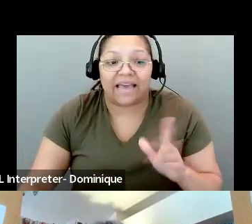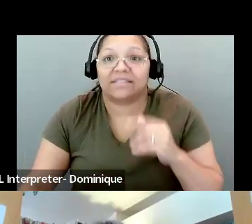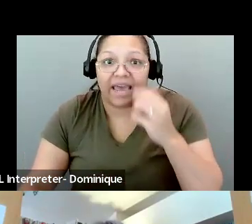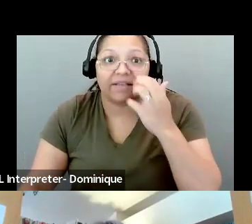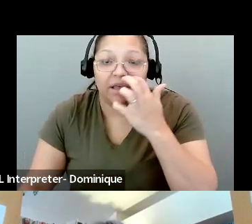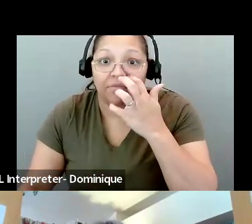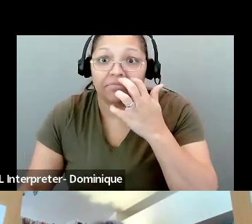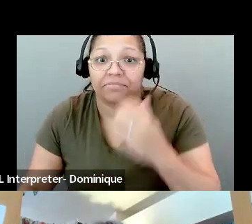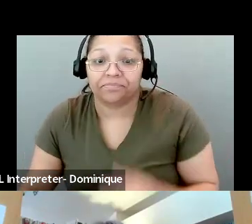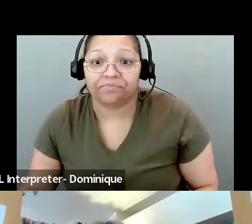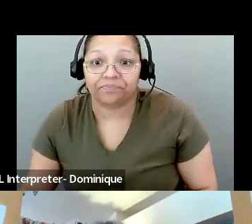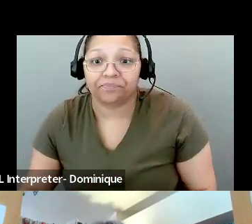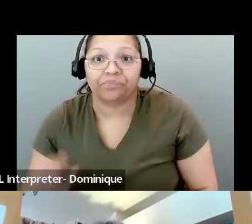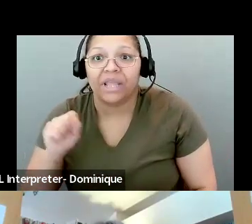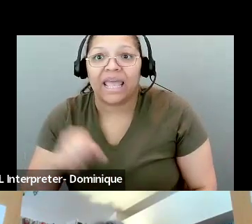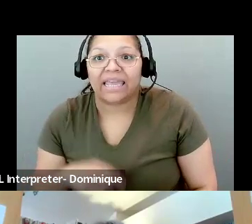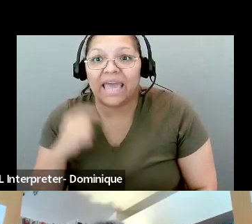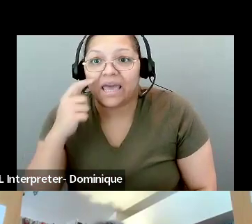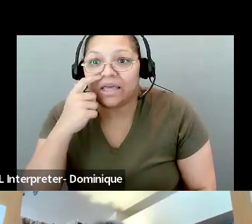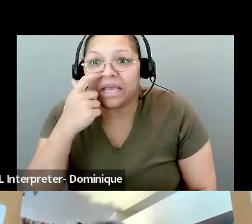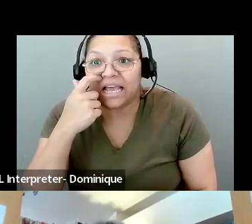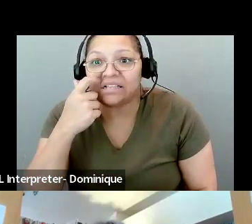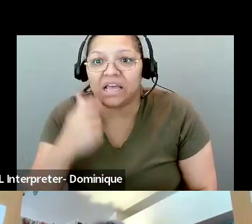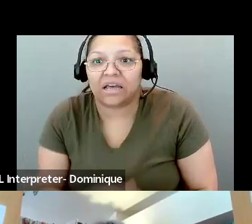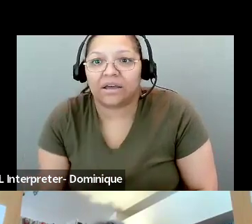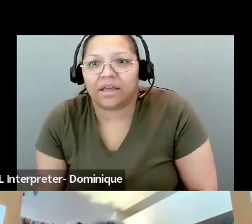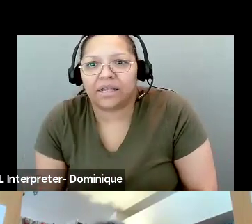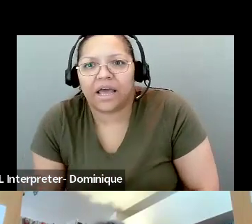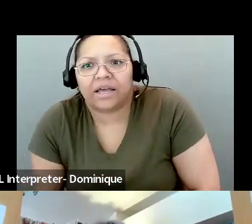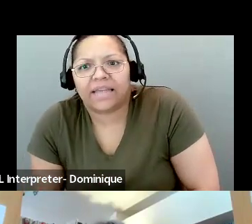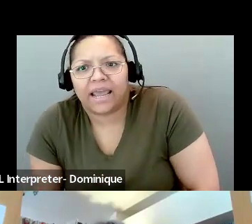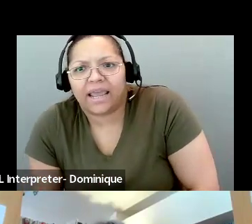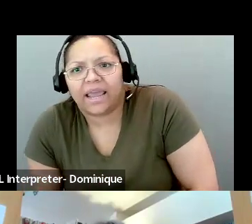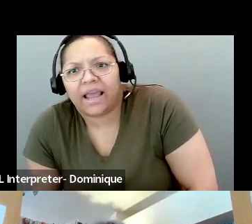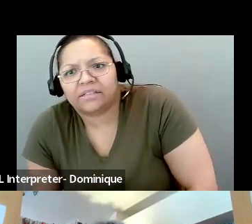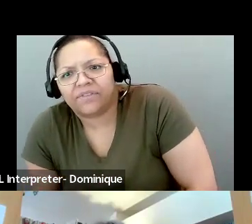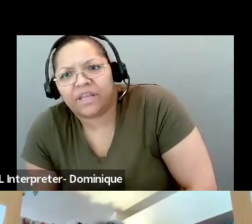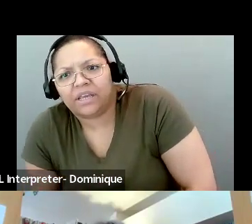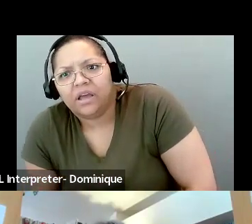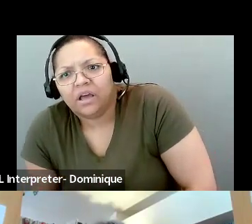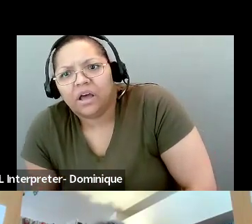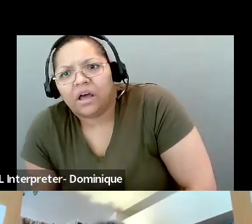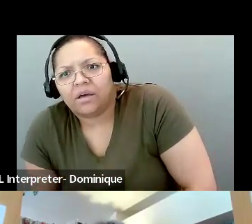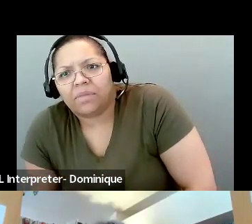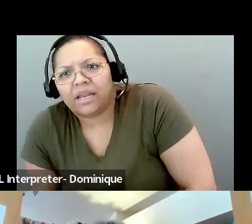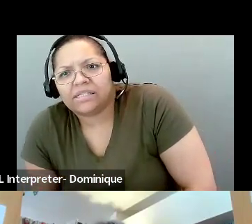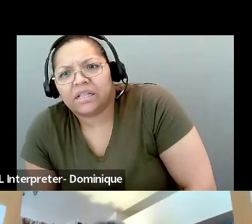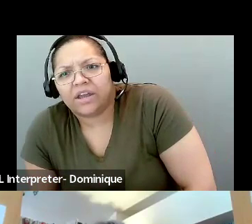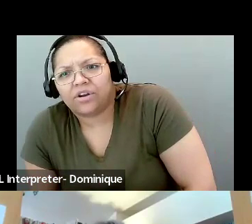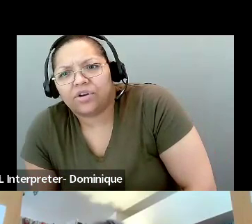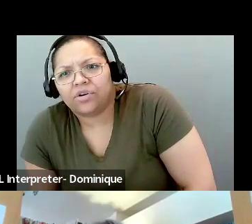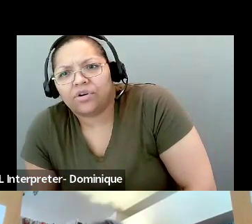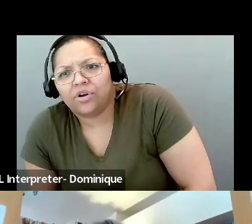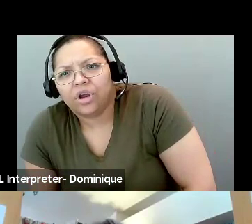Good. Yes. Okay. Well, Yeah, it's a day activity, and it's